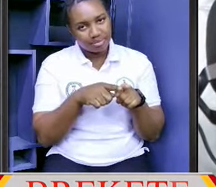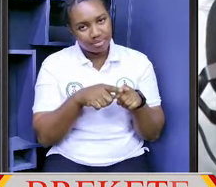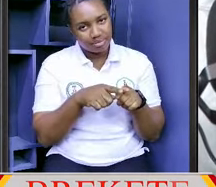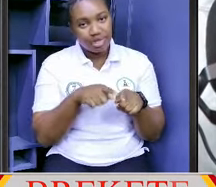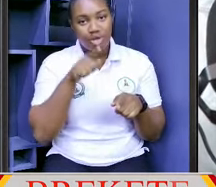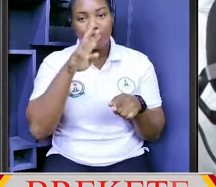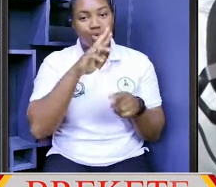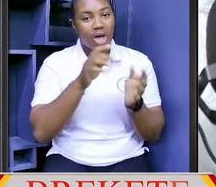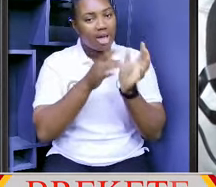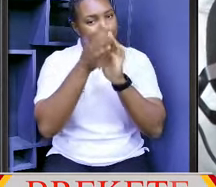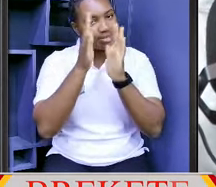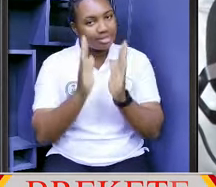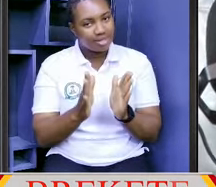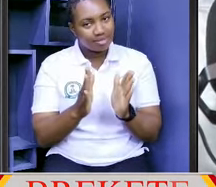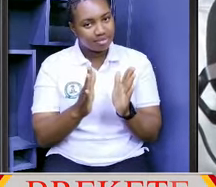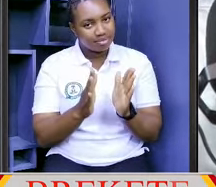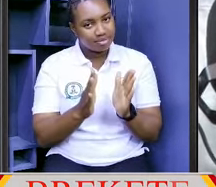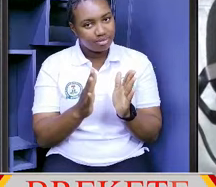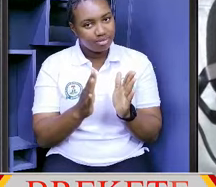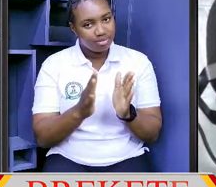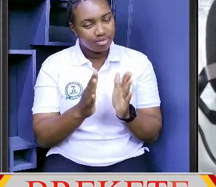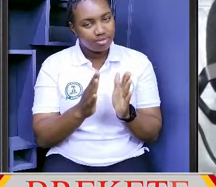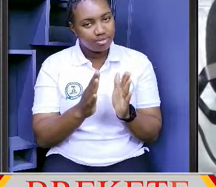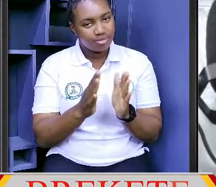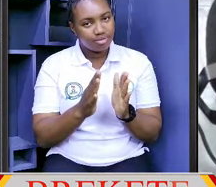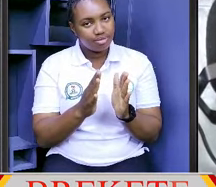Now, Christian, you be. Yes, my ordinary president.